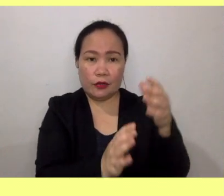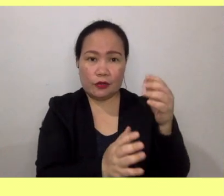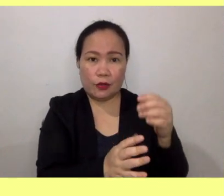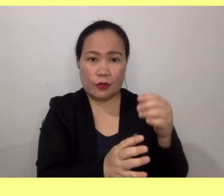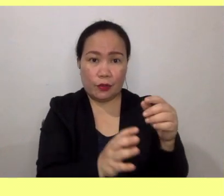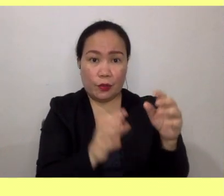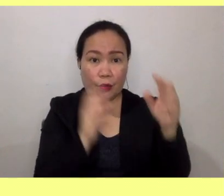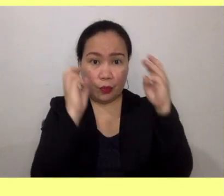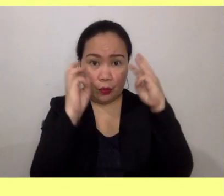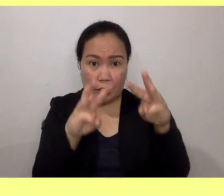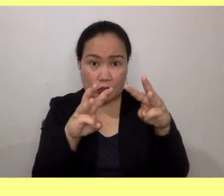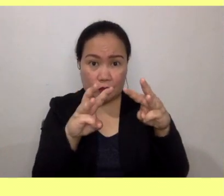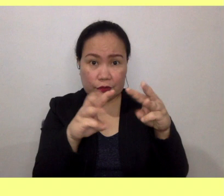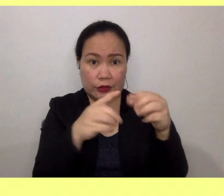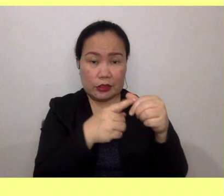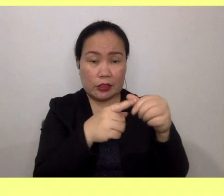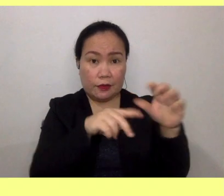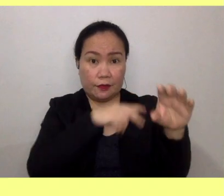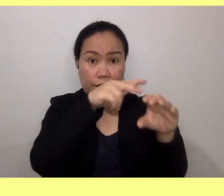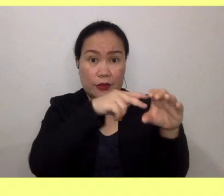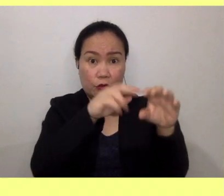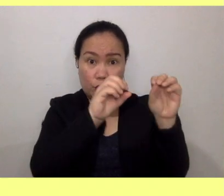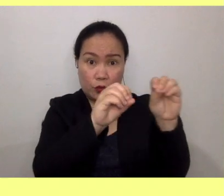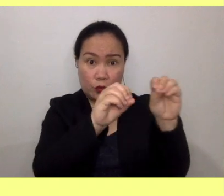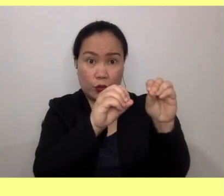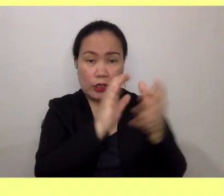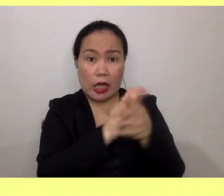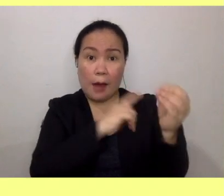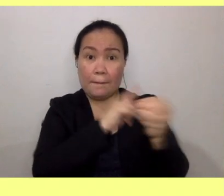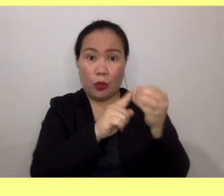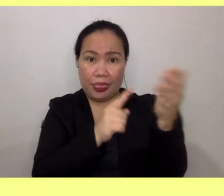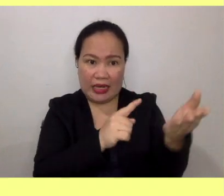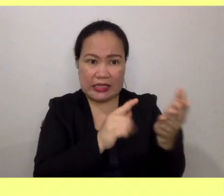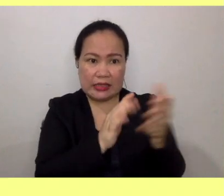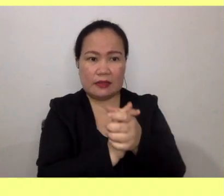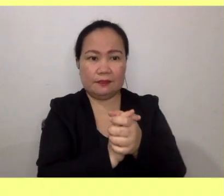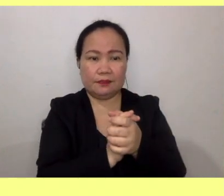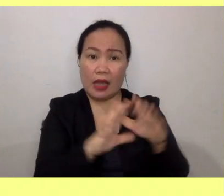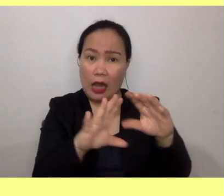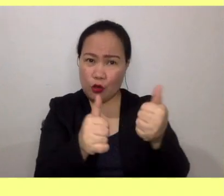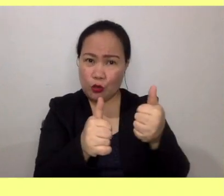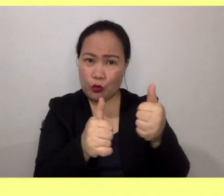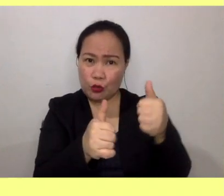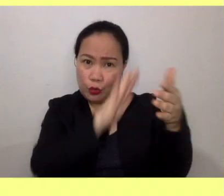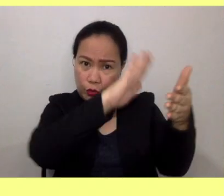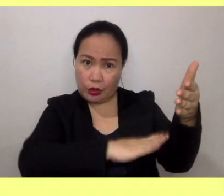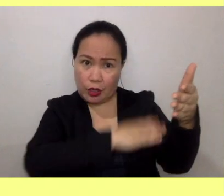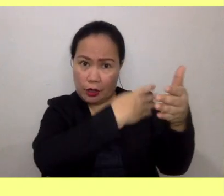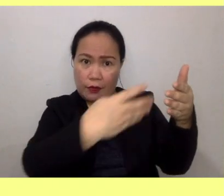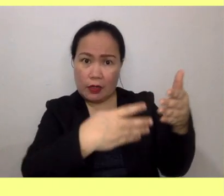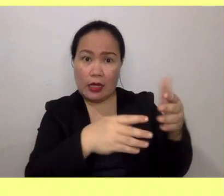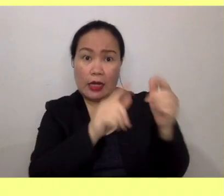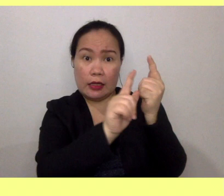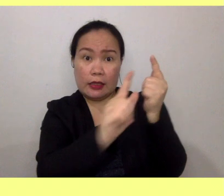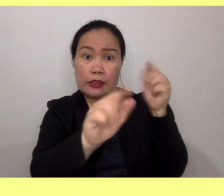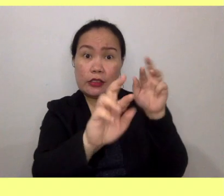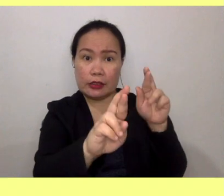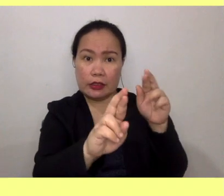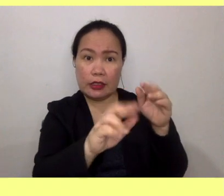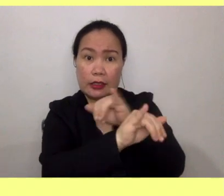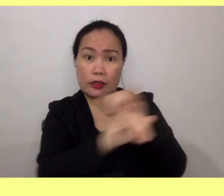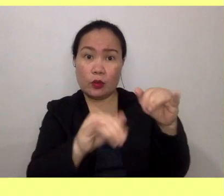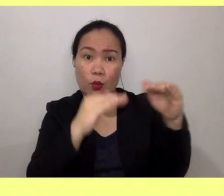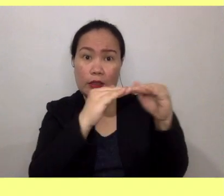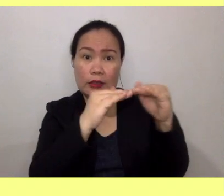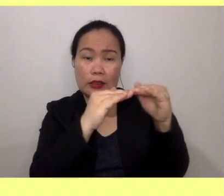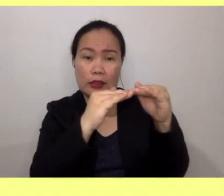natin kung paano tayo nag-graph. Okay? So, how to graph linear inequalities in two variables.